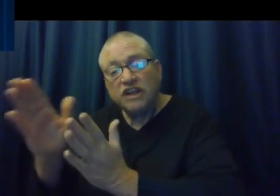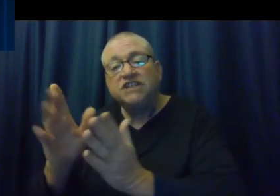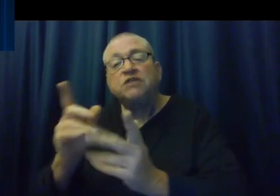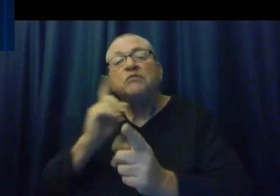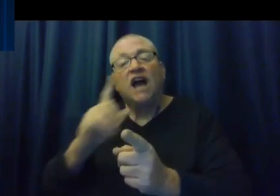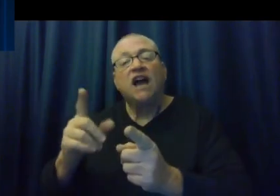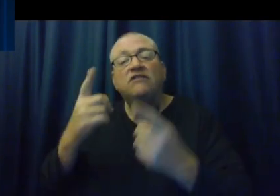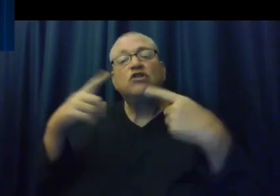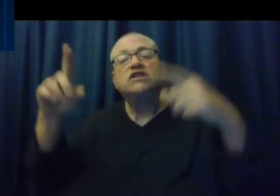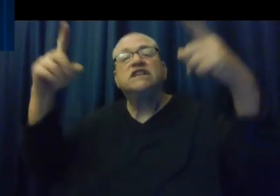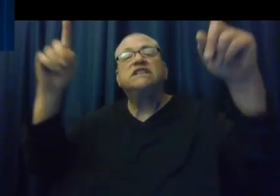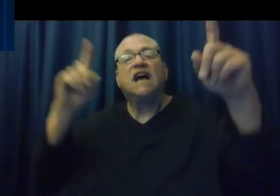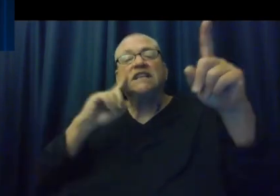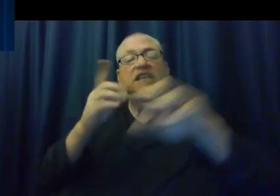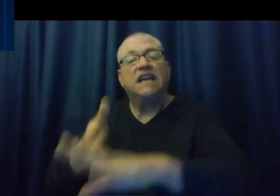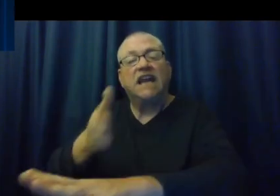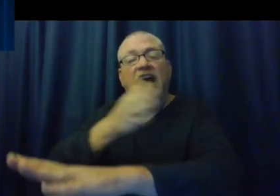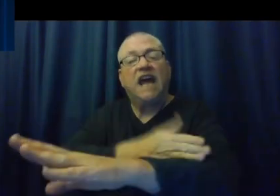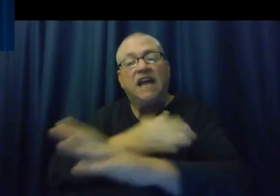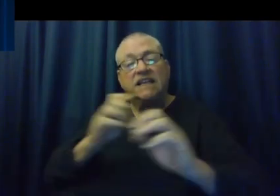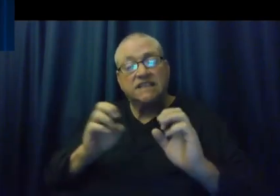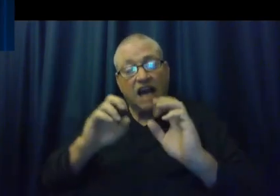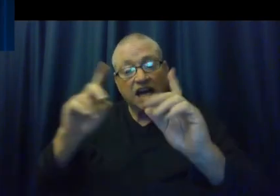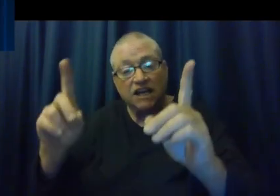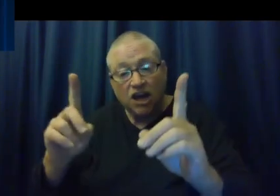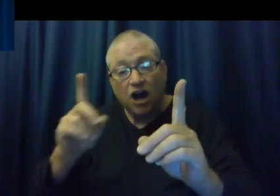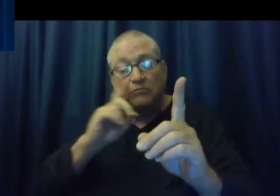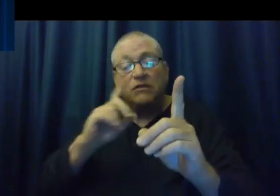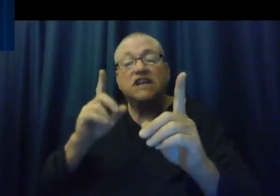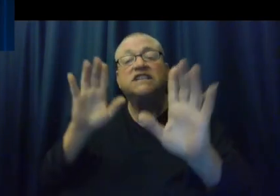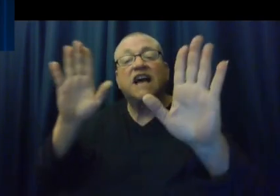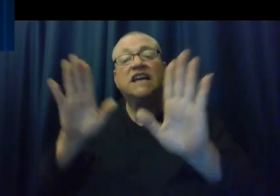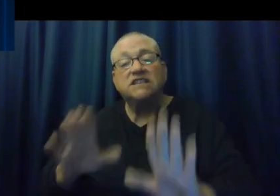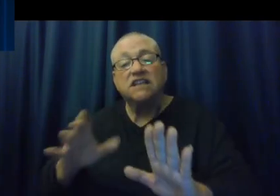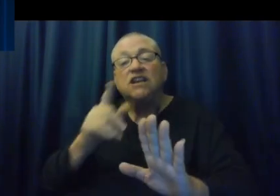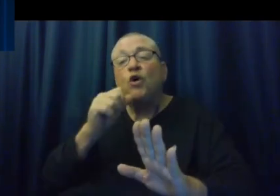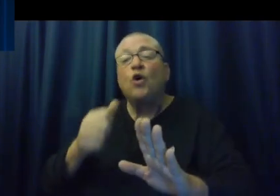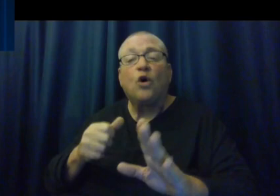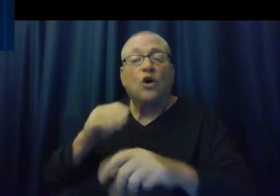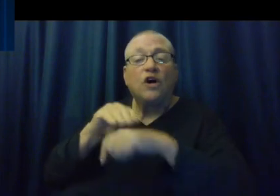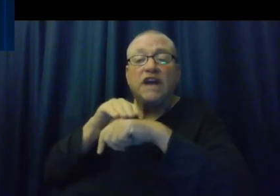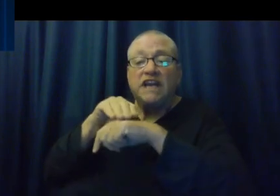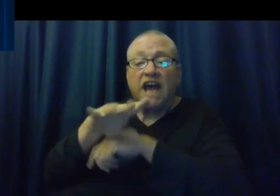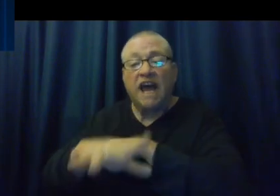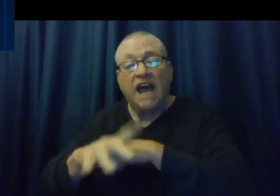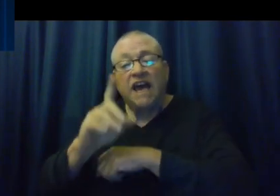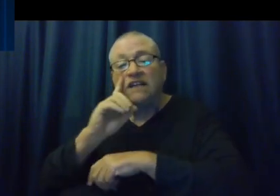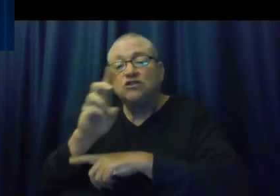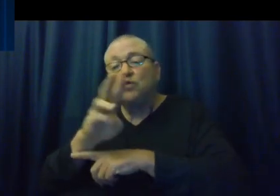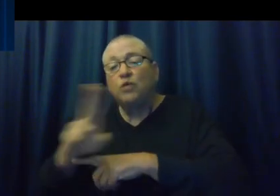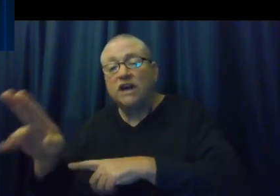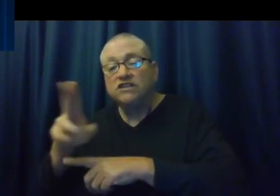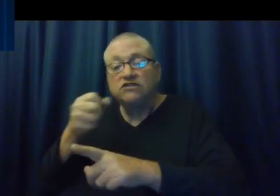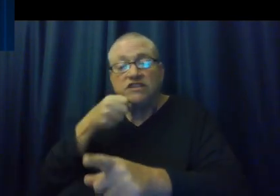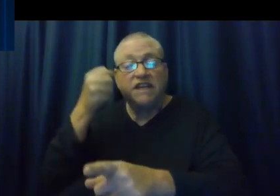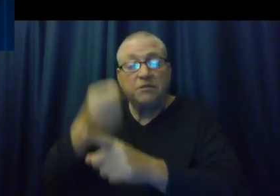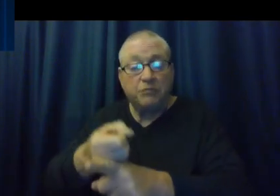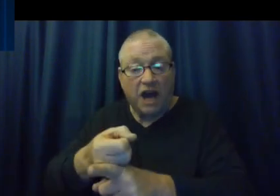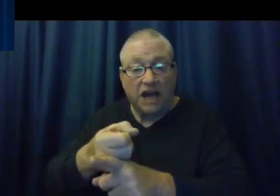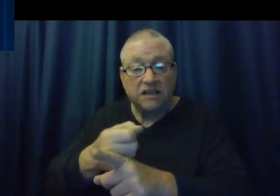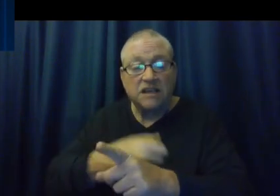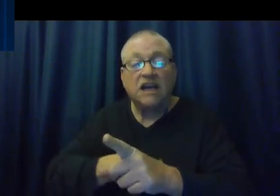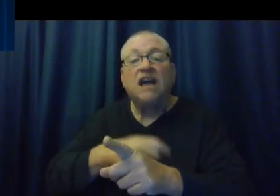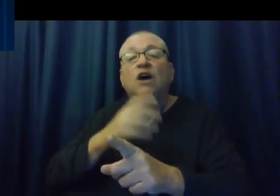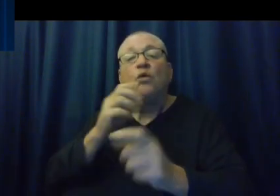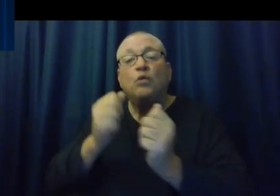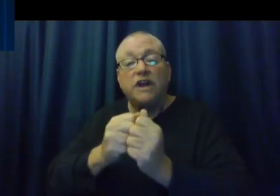plan objectives to advance inclusive success, enhance academic excellence, or increase Western's impact in Washington through one or more of the